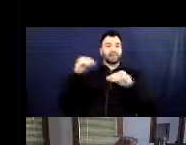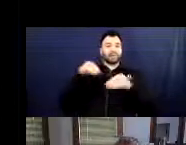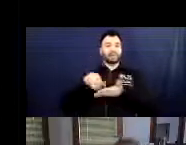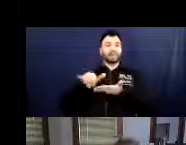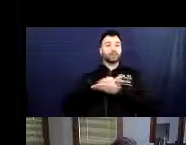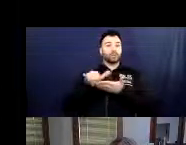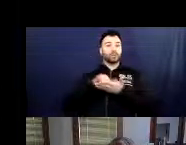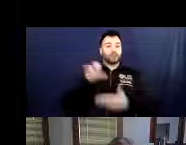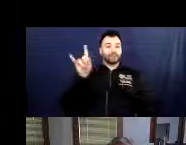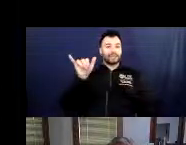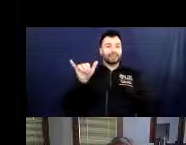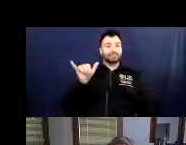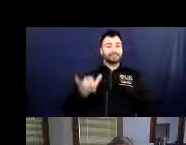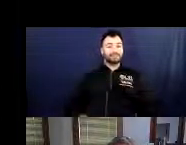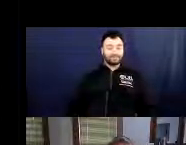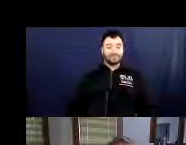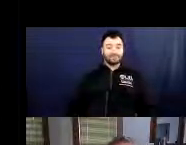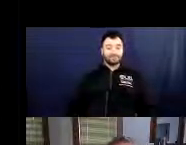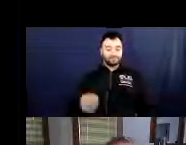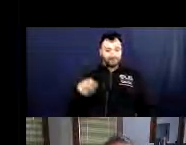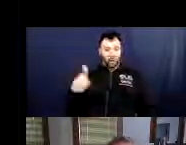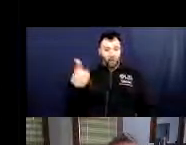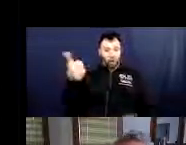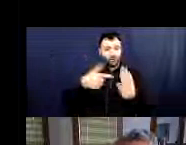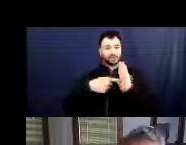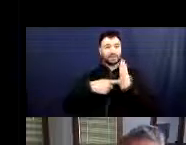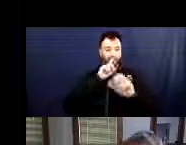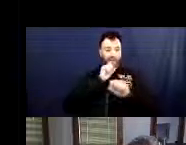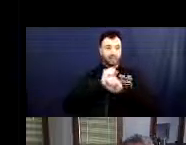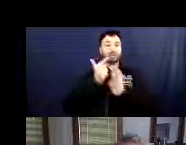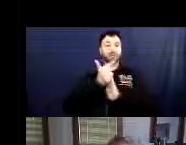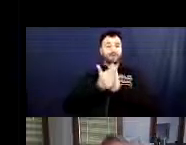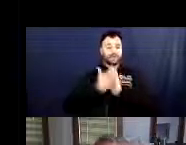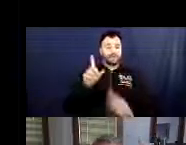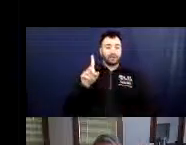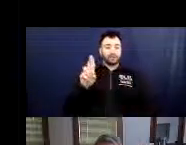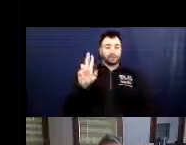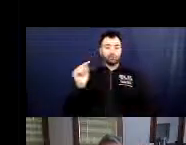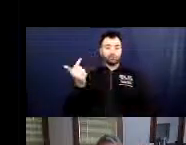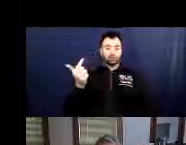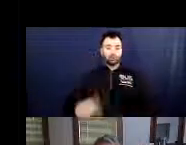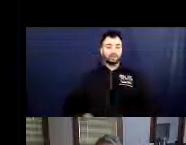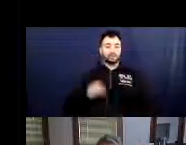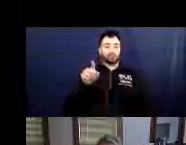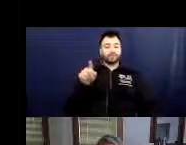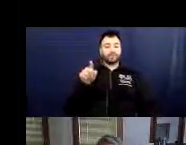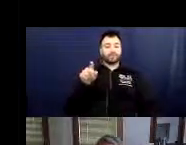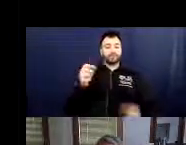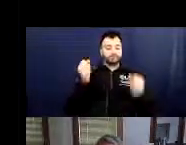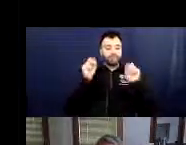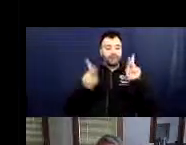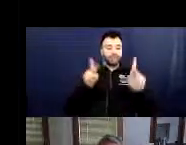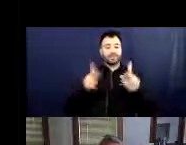And there are other examples too. Laudanum was maybe more popular. It was mixed with